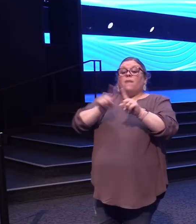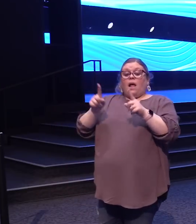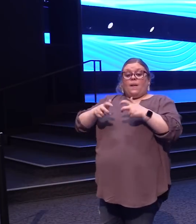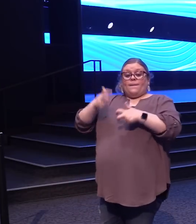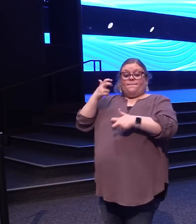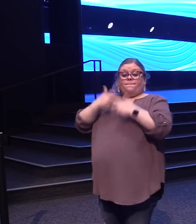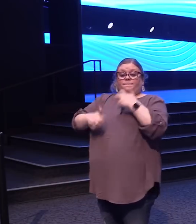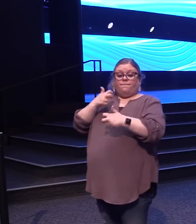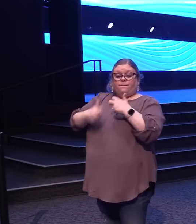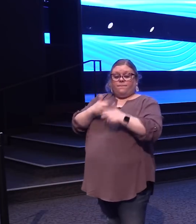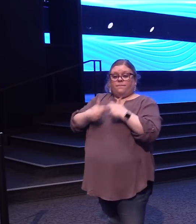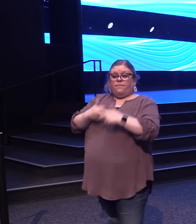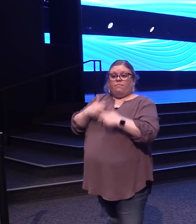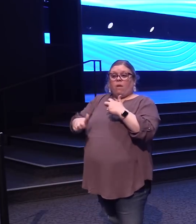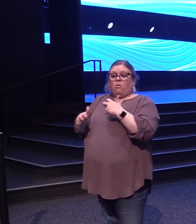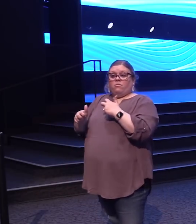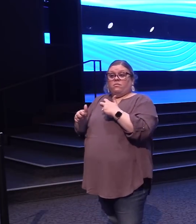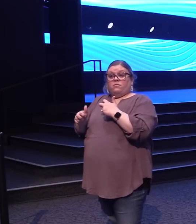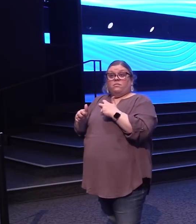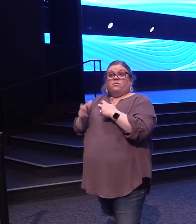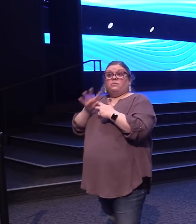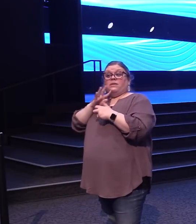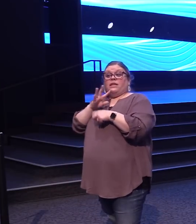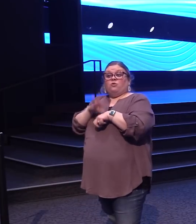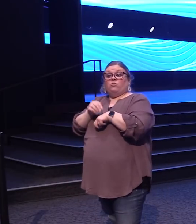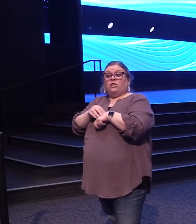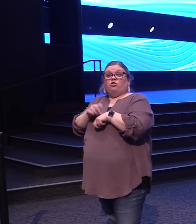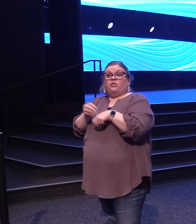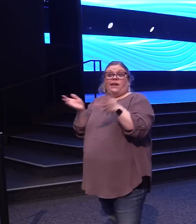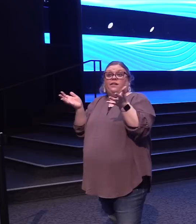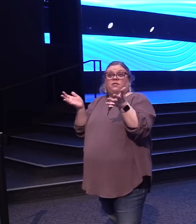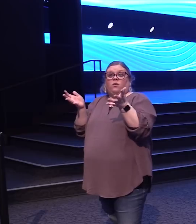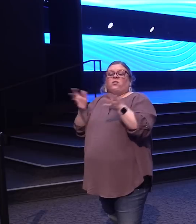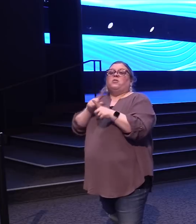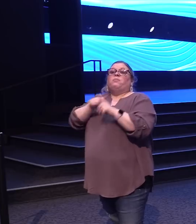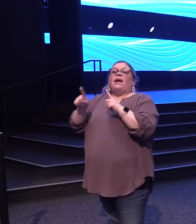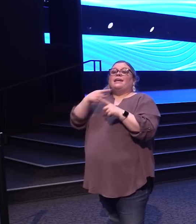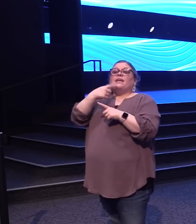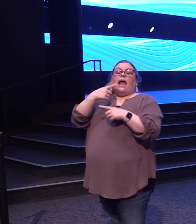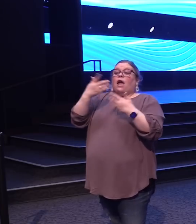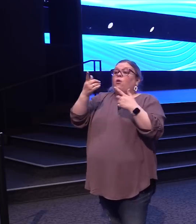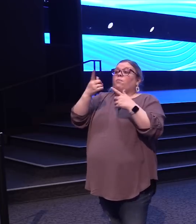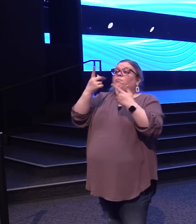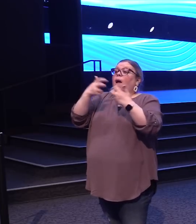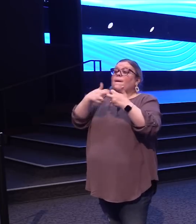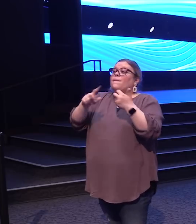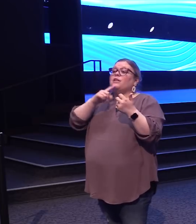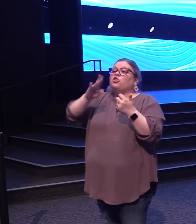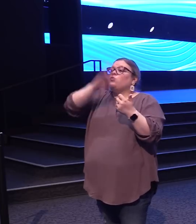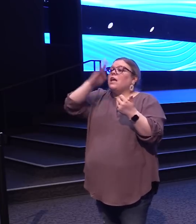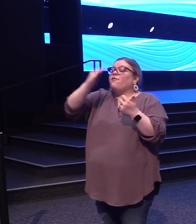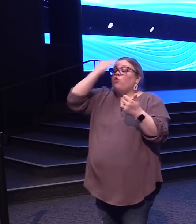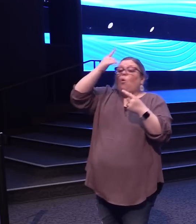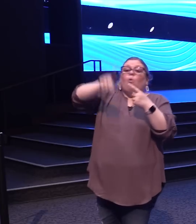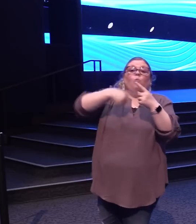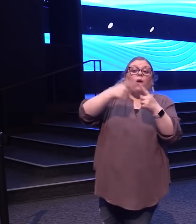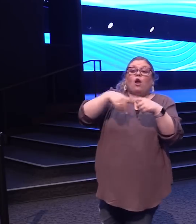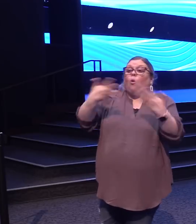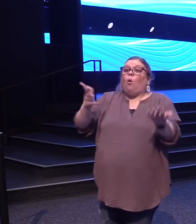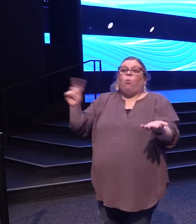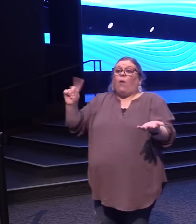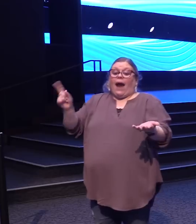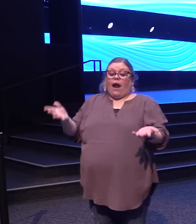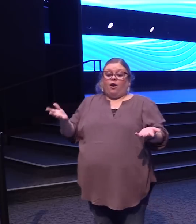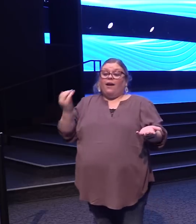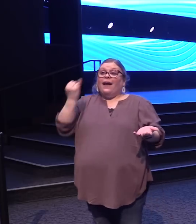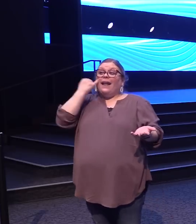la problema mejor, was that you could never know when or where that would happen. It was like if